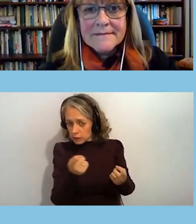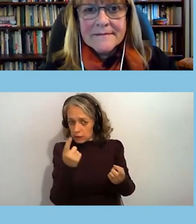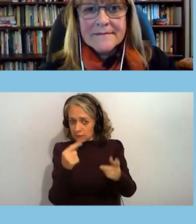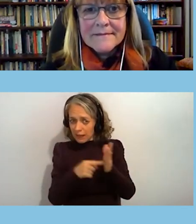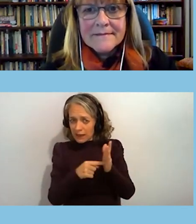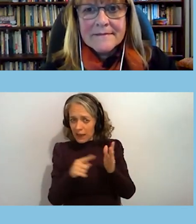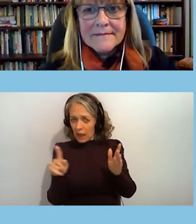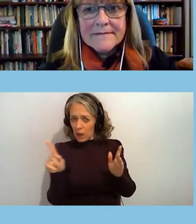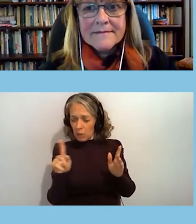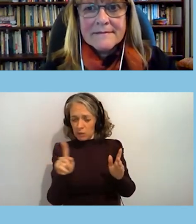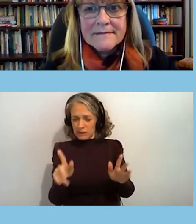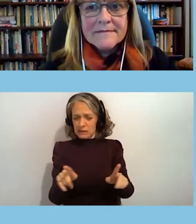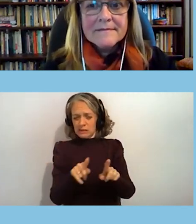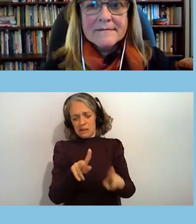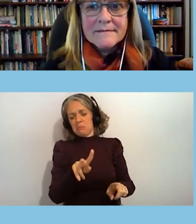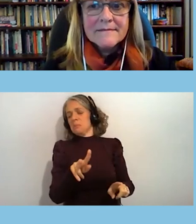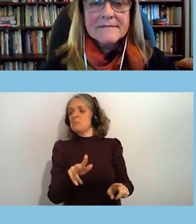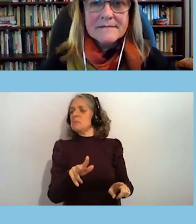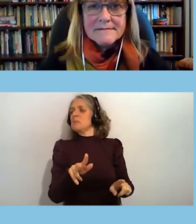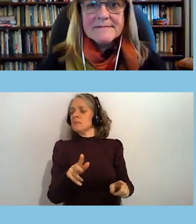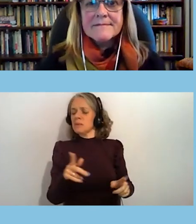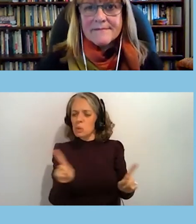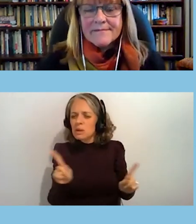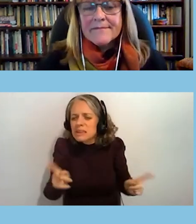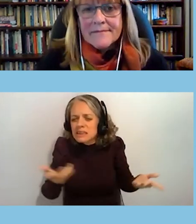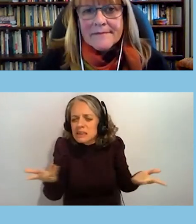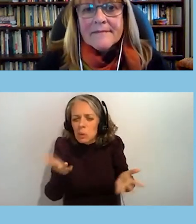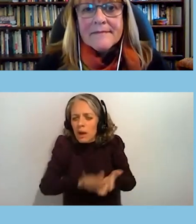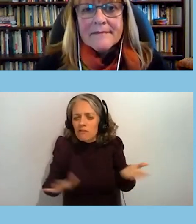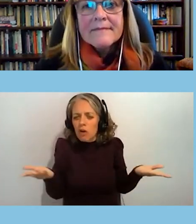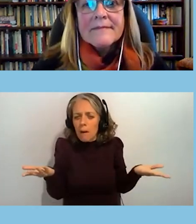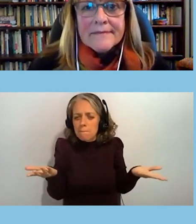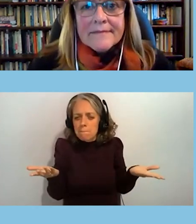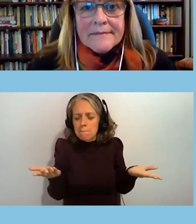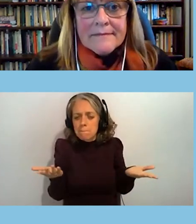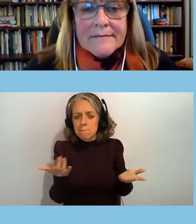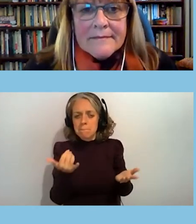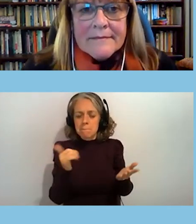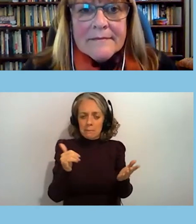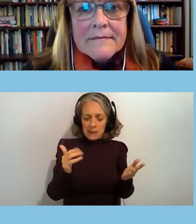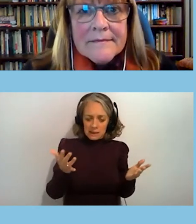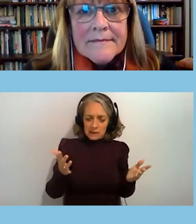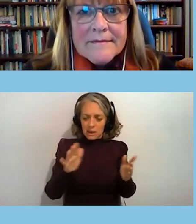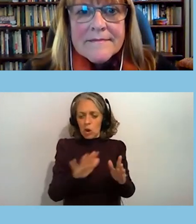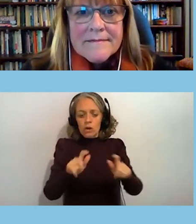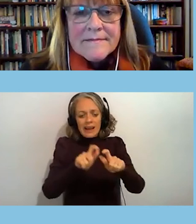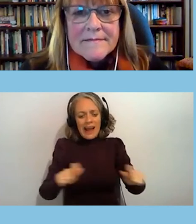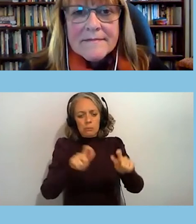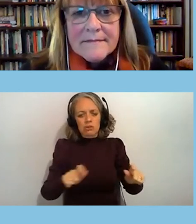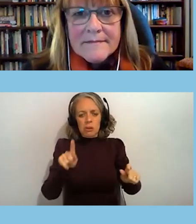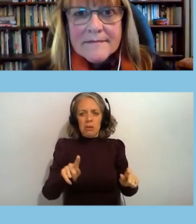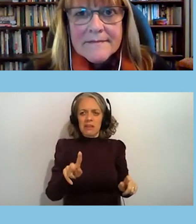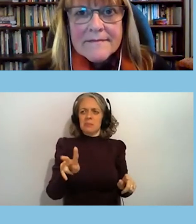that aesthetic distaste might signify. Where does it come from? Maybe not specifically in terms of captions, but these kinds of